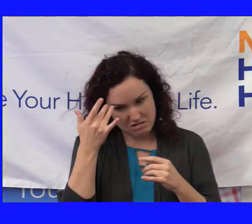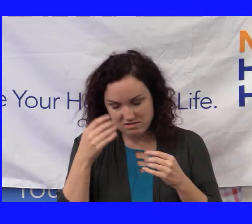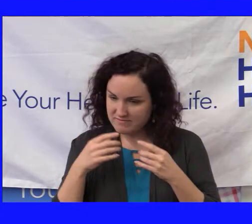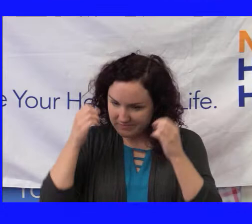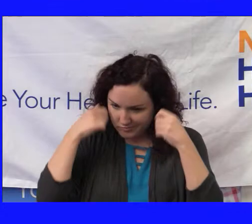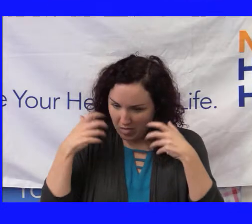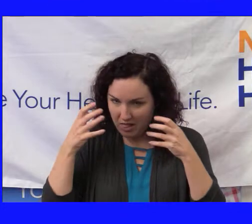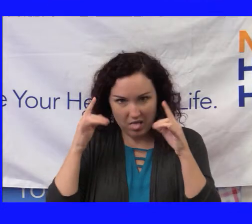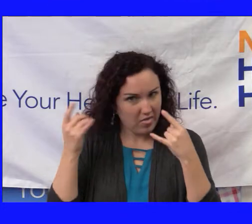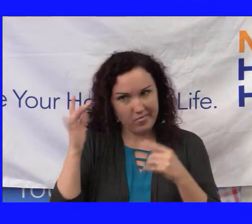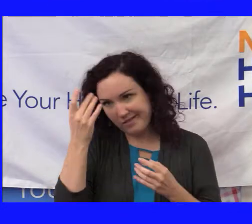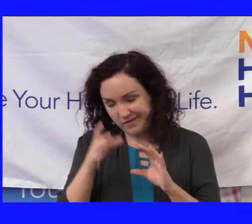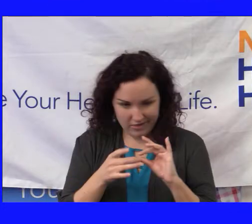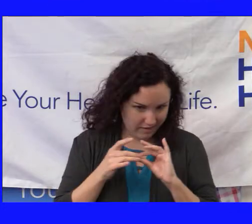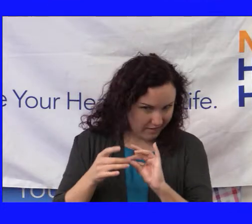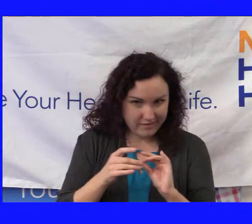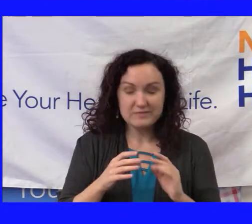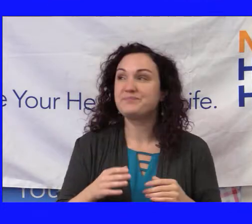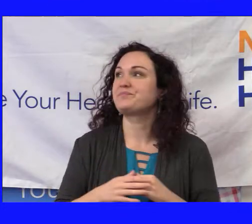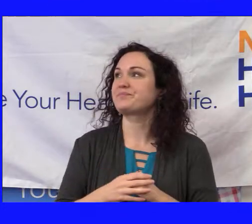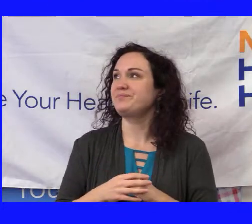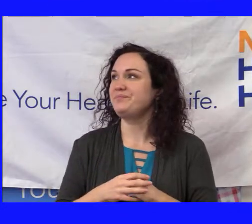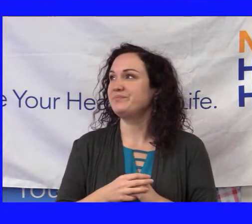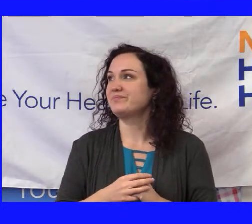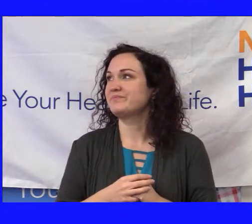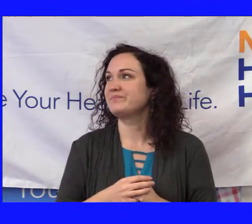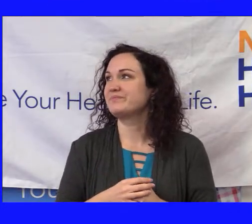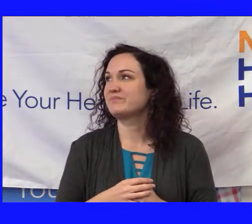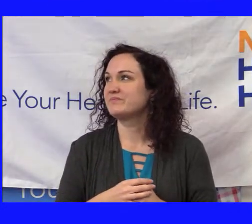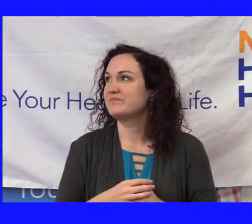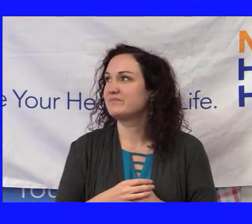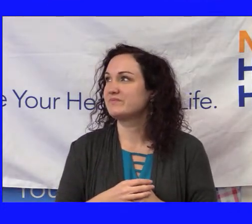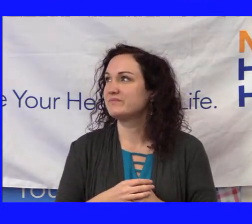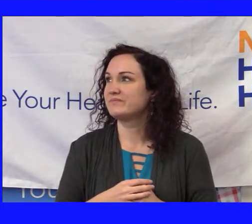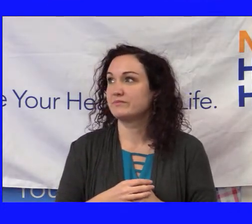Sorry. Quickly on the next slide.